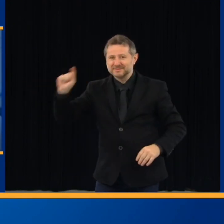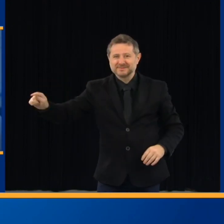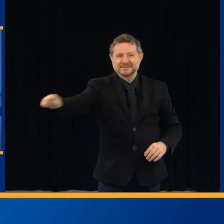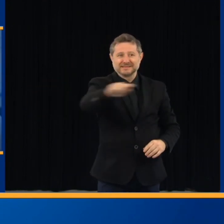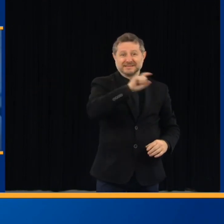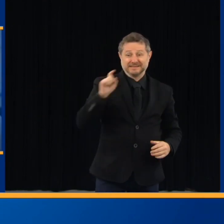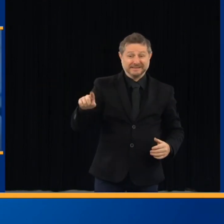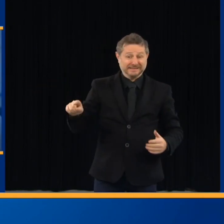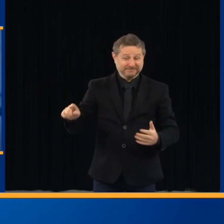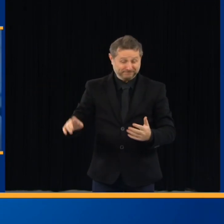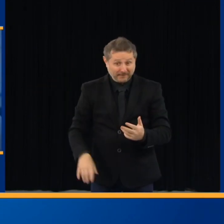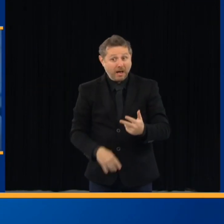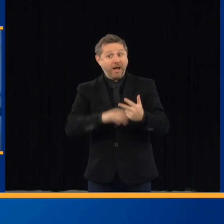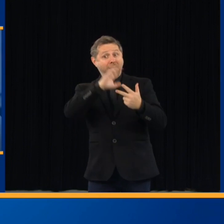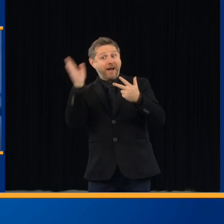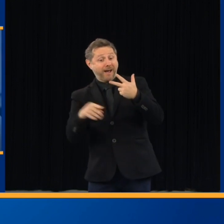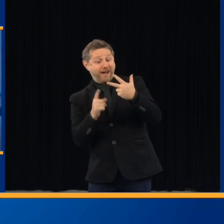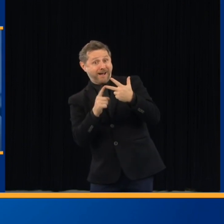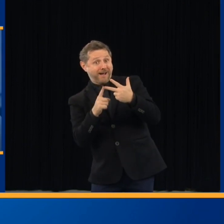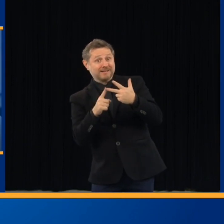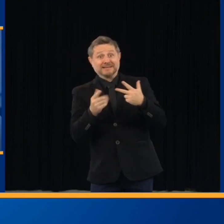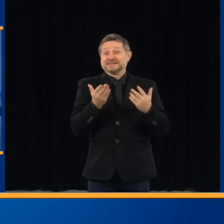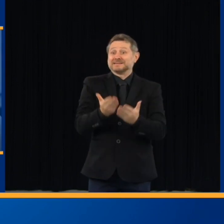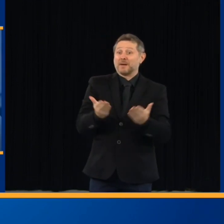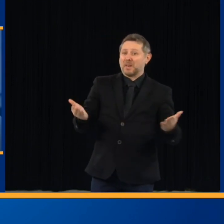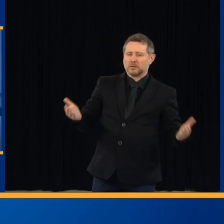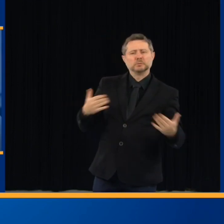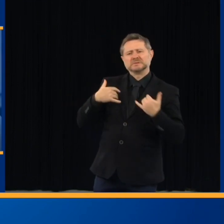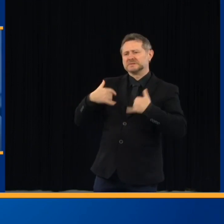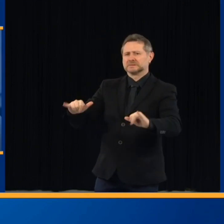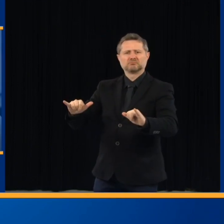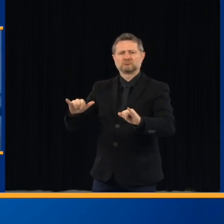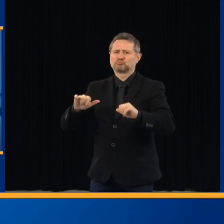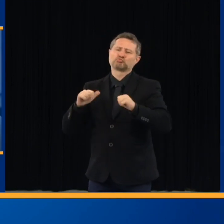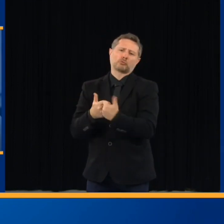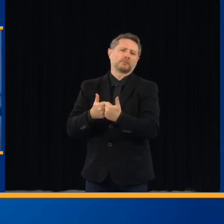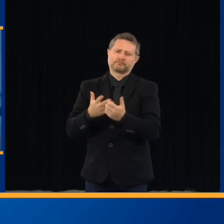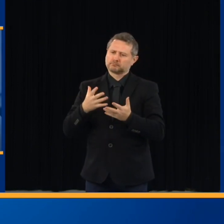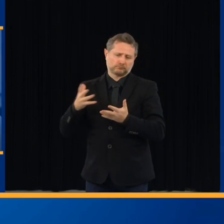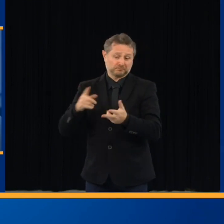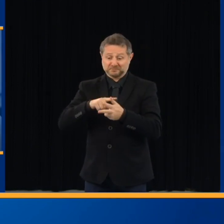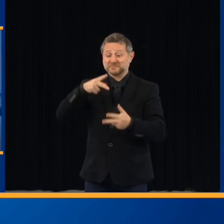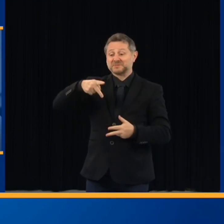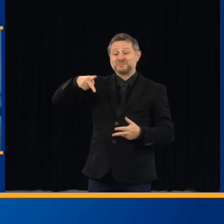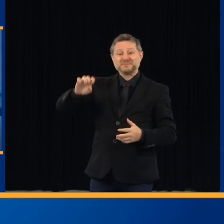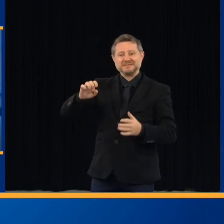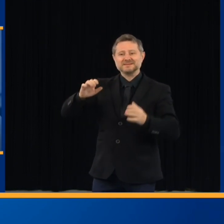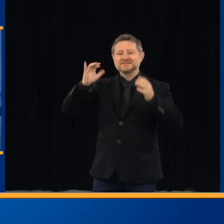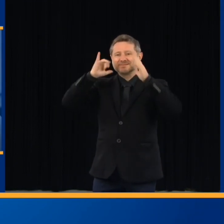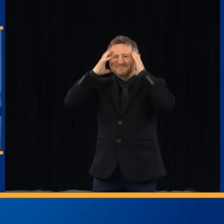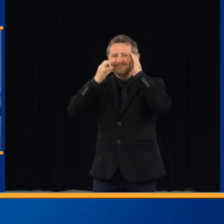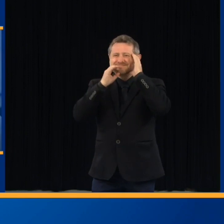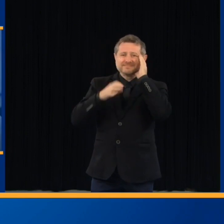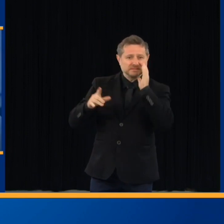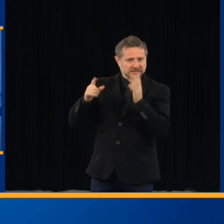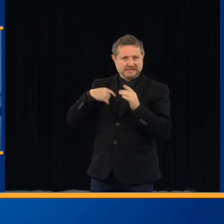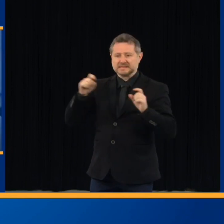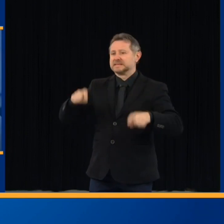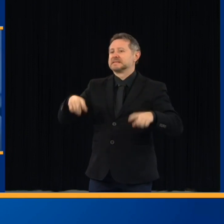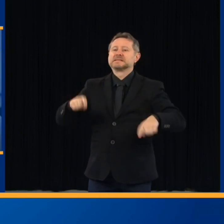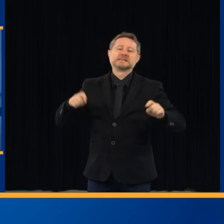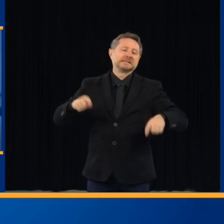them. Supplies are an ongoing challenge. The PPE is an ongoing challenge, the gowns, the